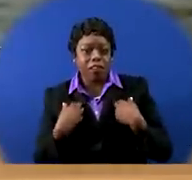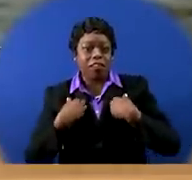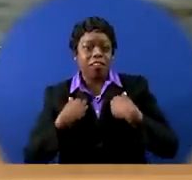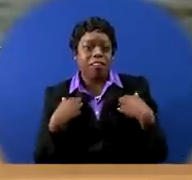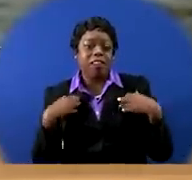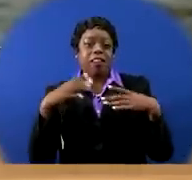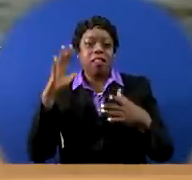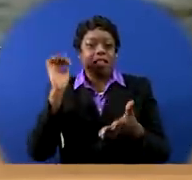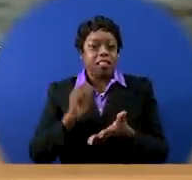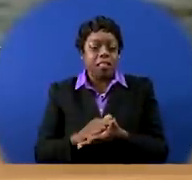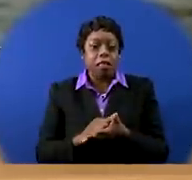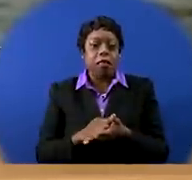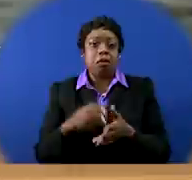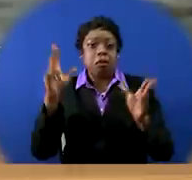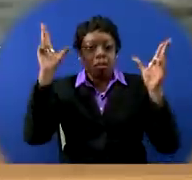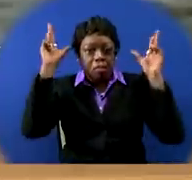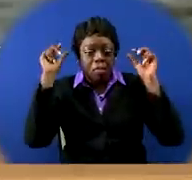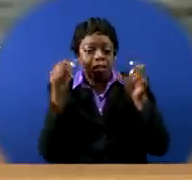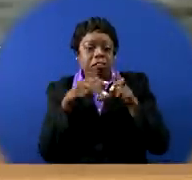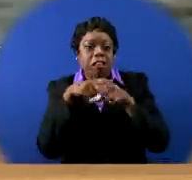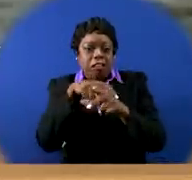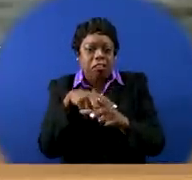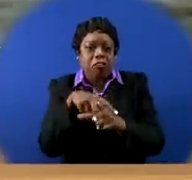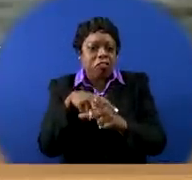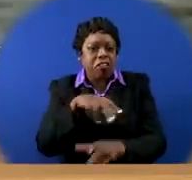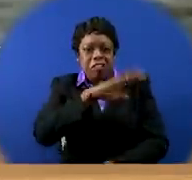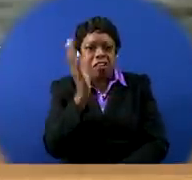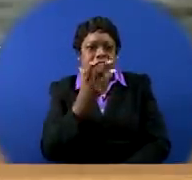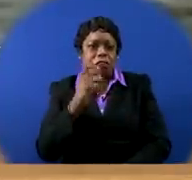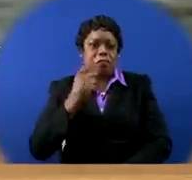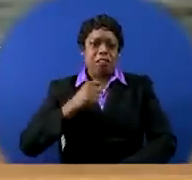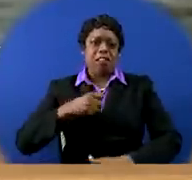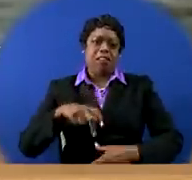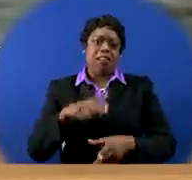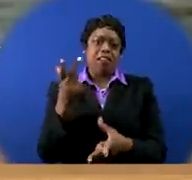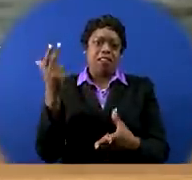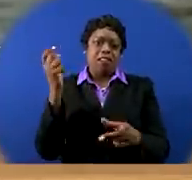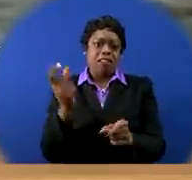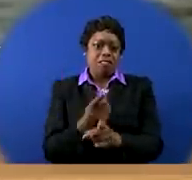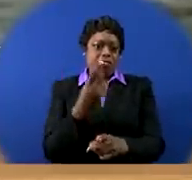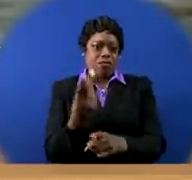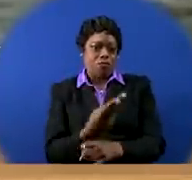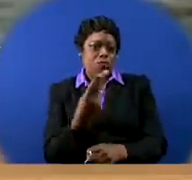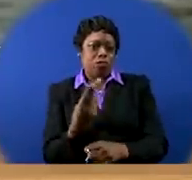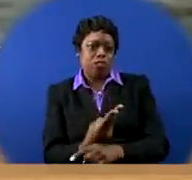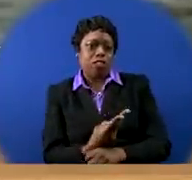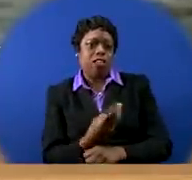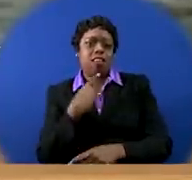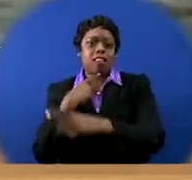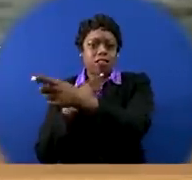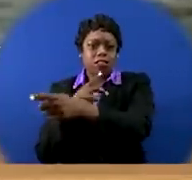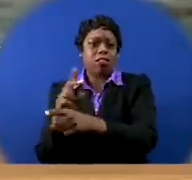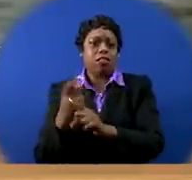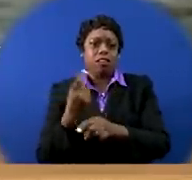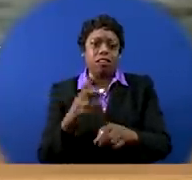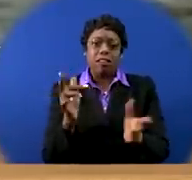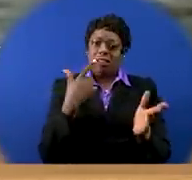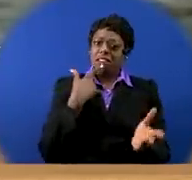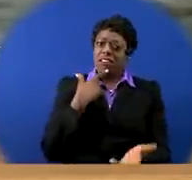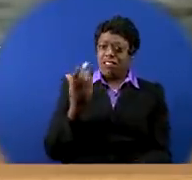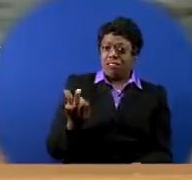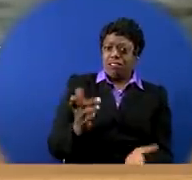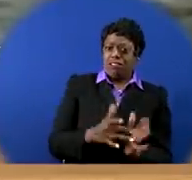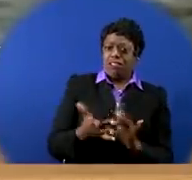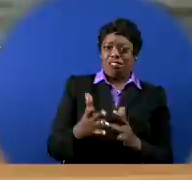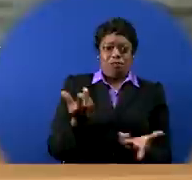donkey has never been ridden on. And he sends two of his disciples to go get the donkey. And they're like, Jesus, what we gonna